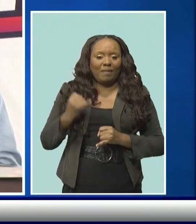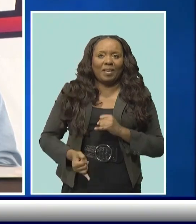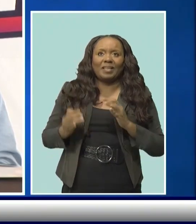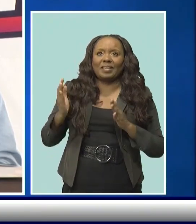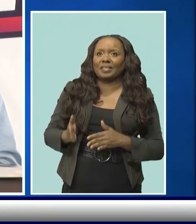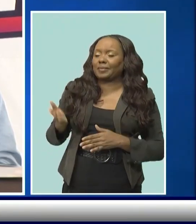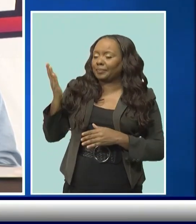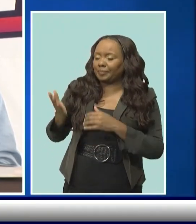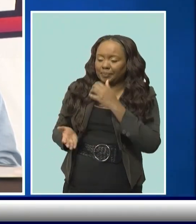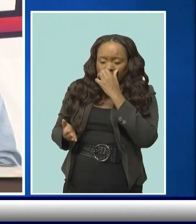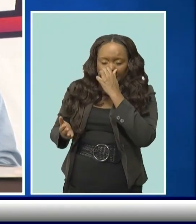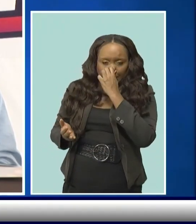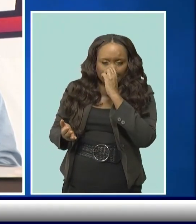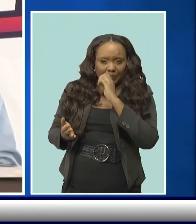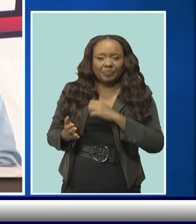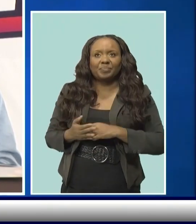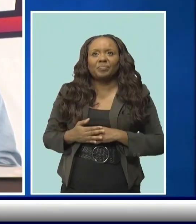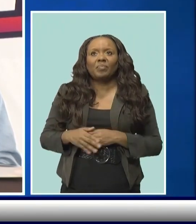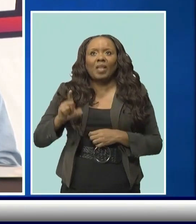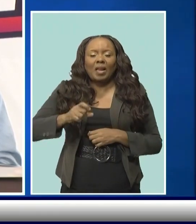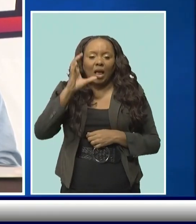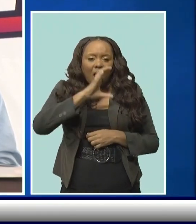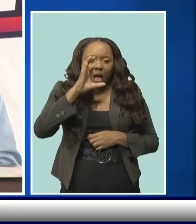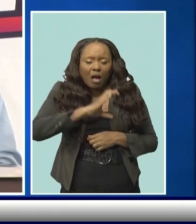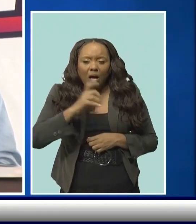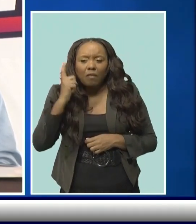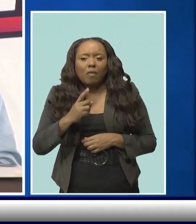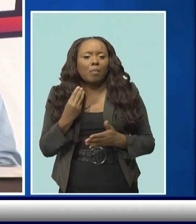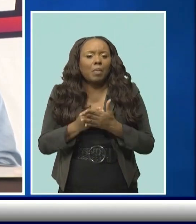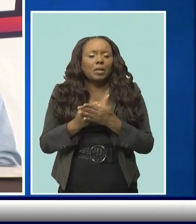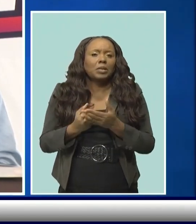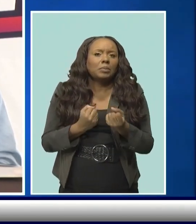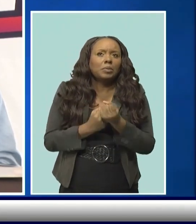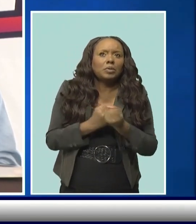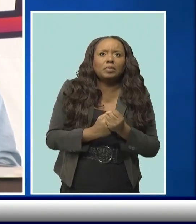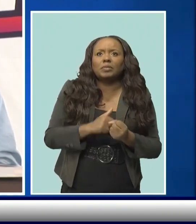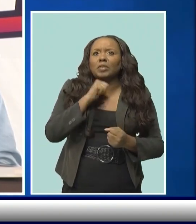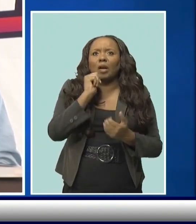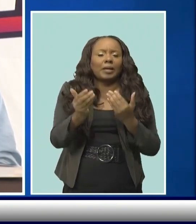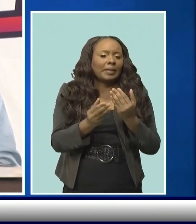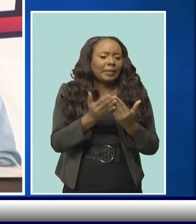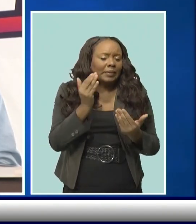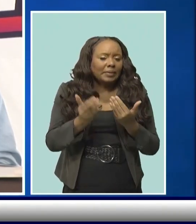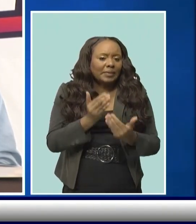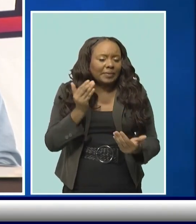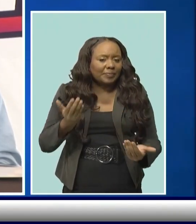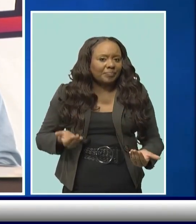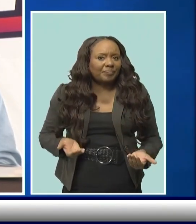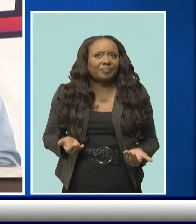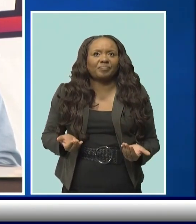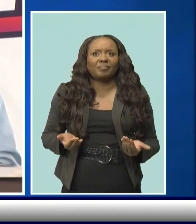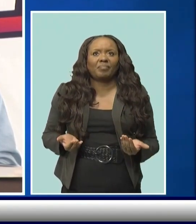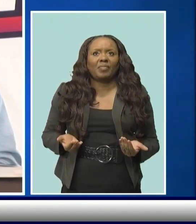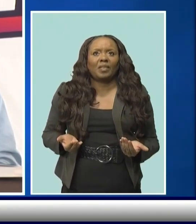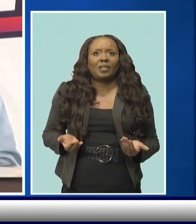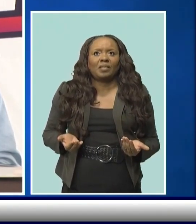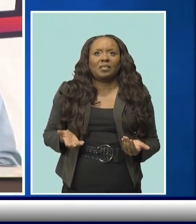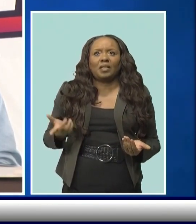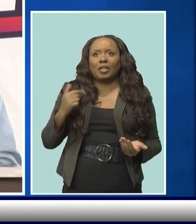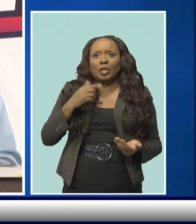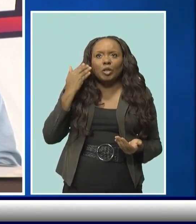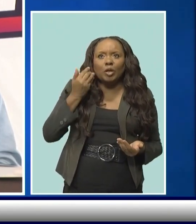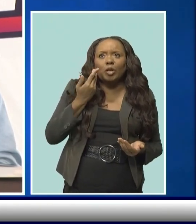sponsorship and also to organize this show isn't easy, and you don't want to cut your nose to spoil your